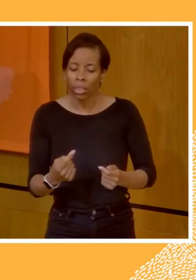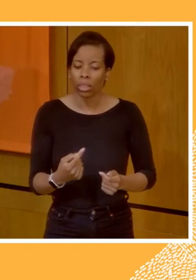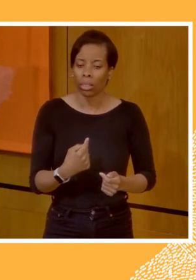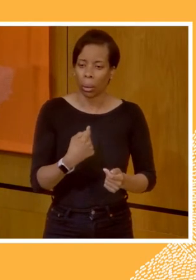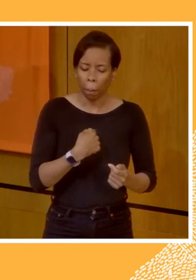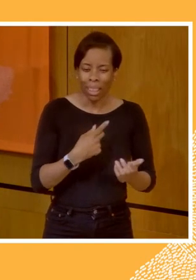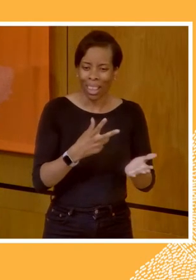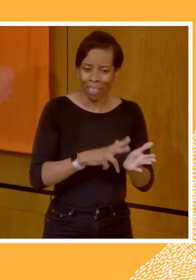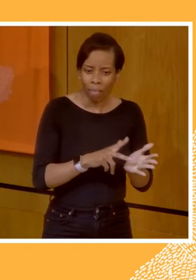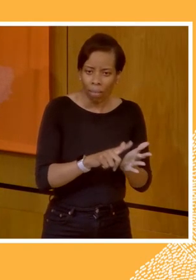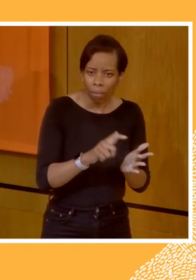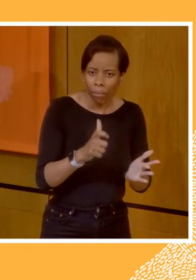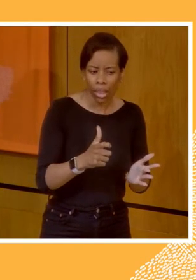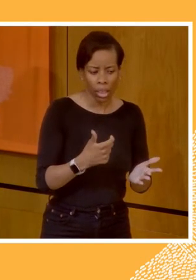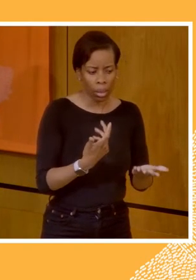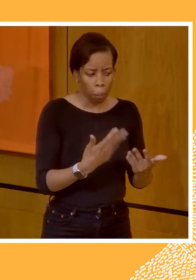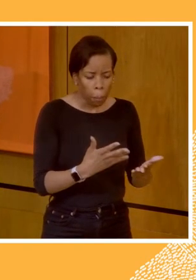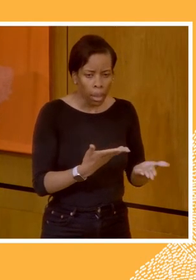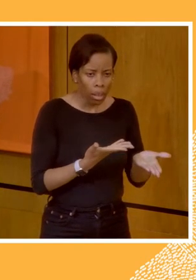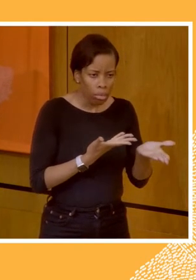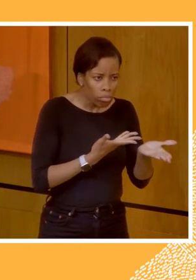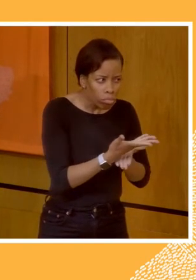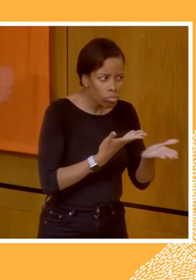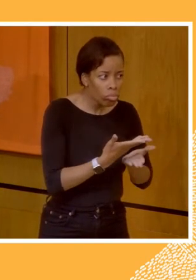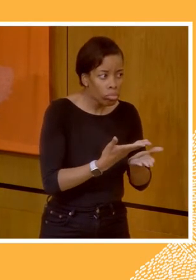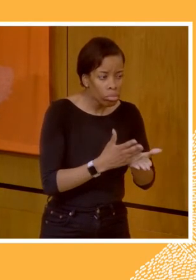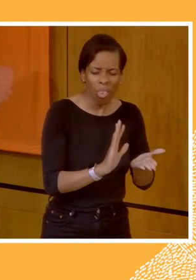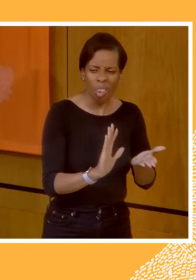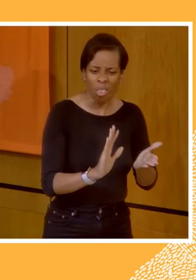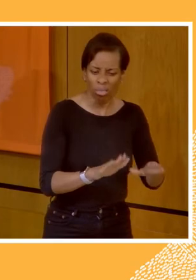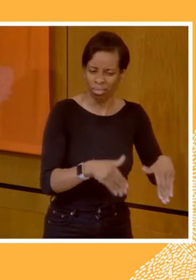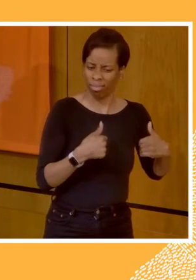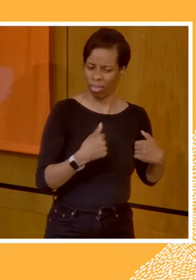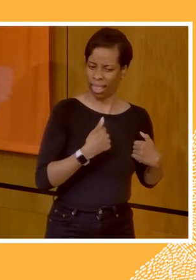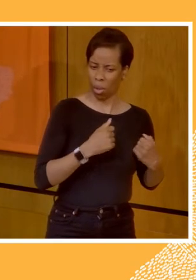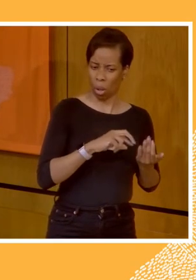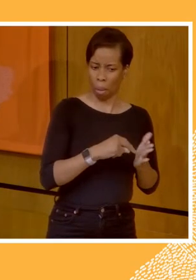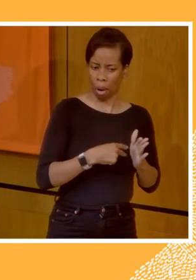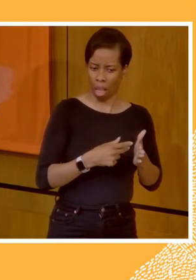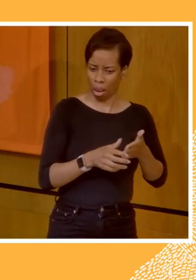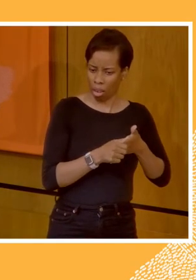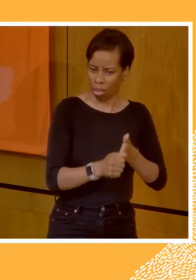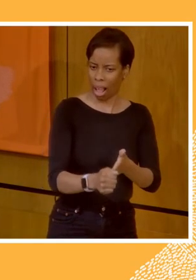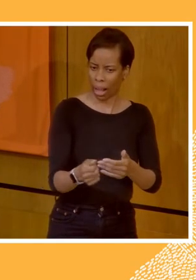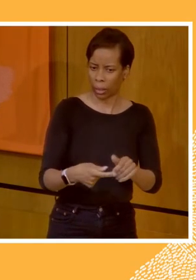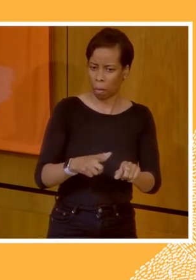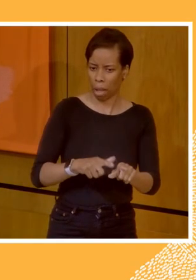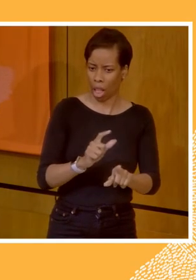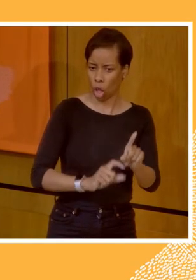and I just kept being guided by the community. So in that moment, it started with